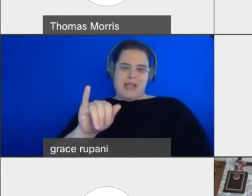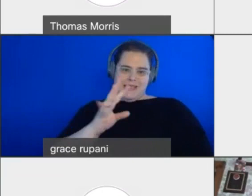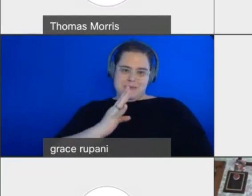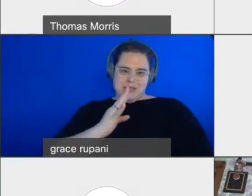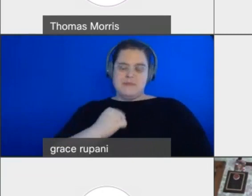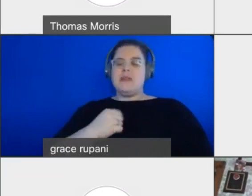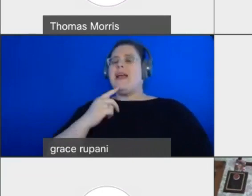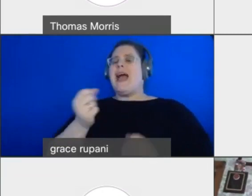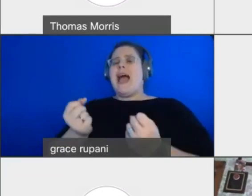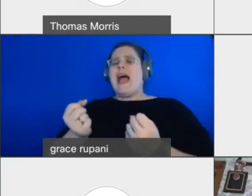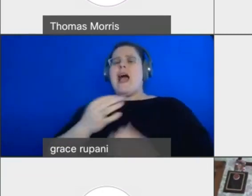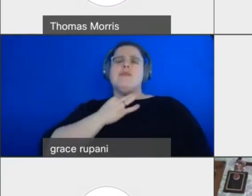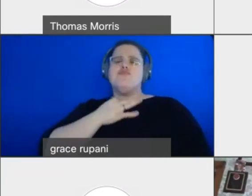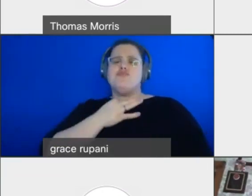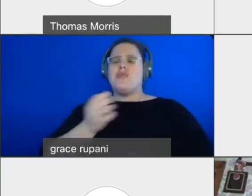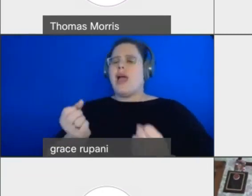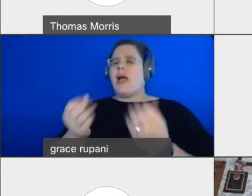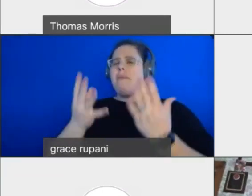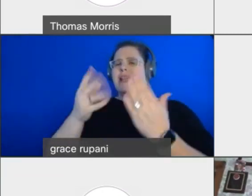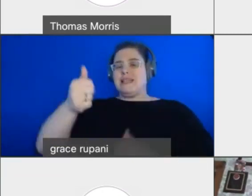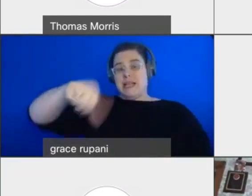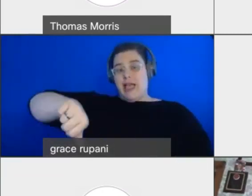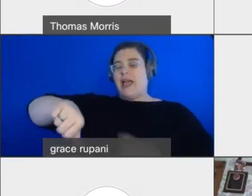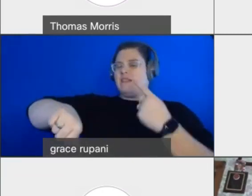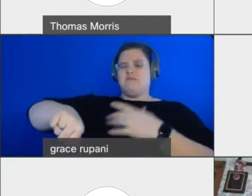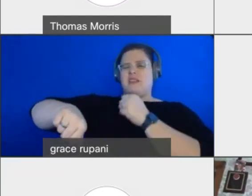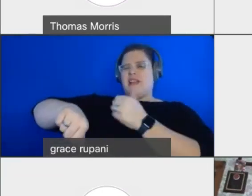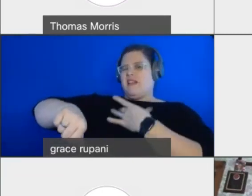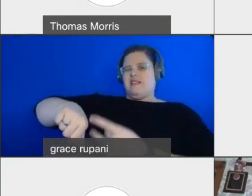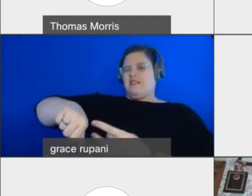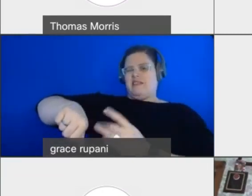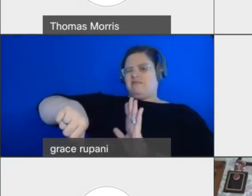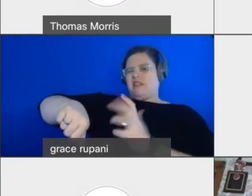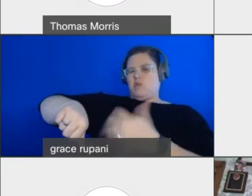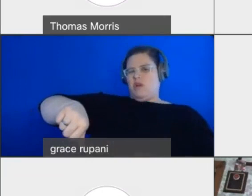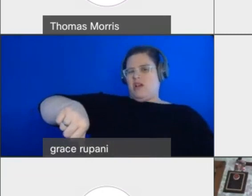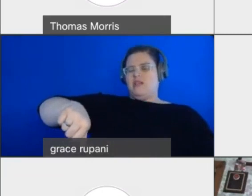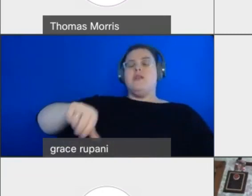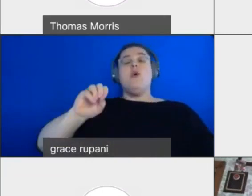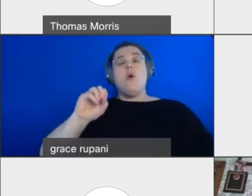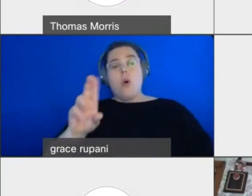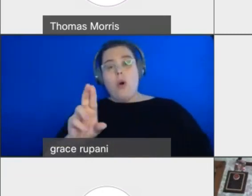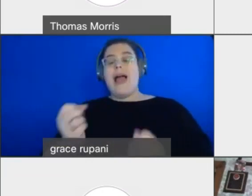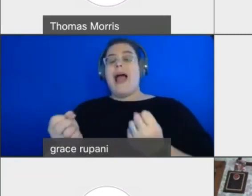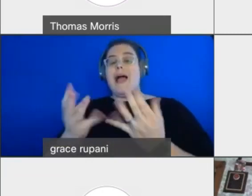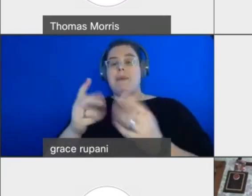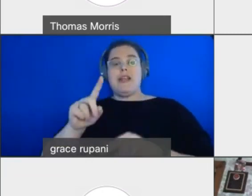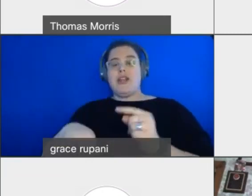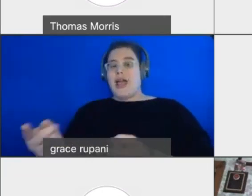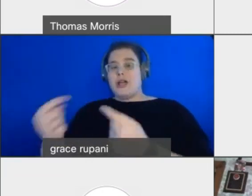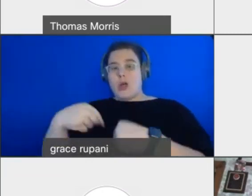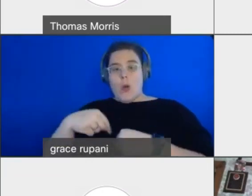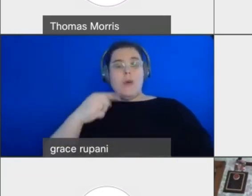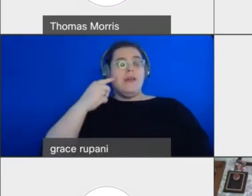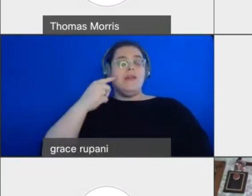vaccine because they didn't want to get it? And how many didn't get it because they weren't able to go to the event? For both groups, what efforts are being made to